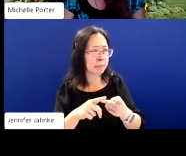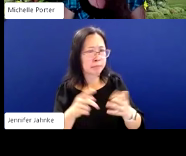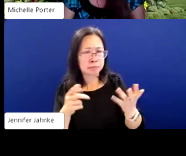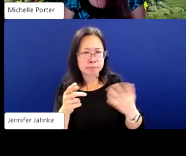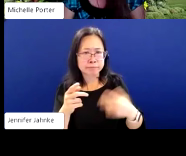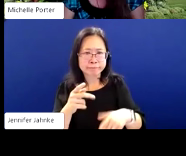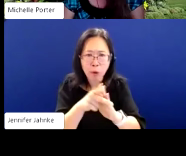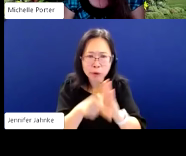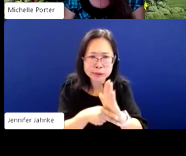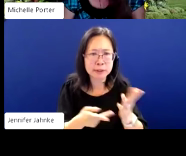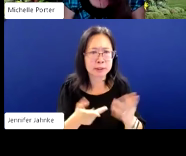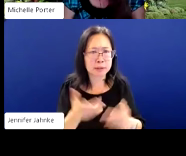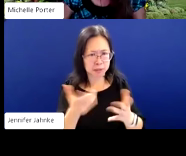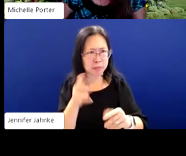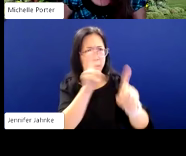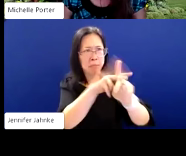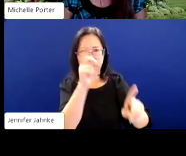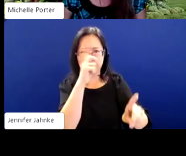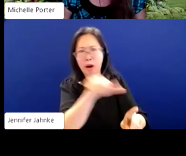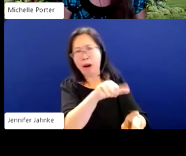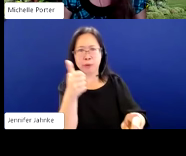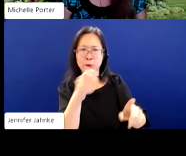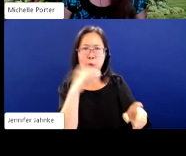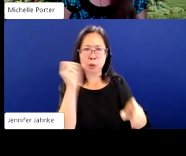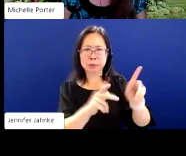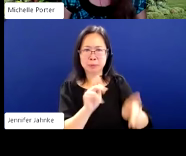people because they're fine, for example.